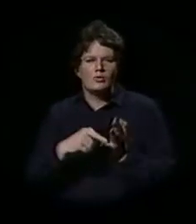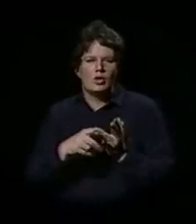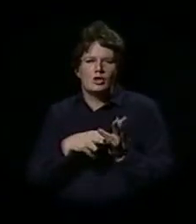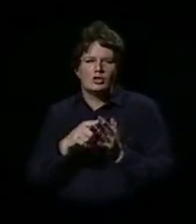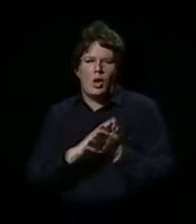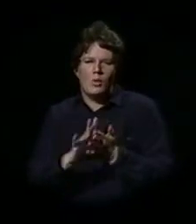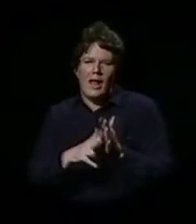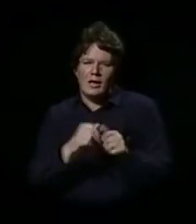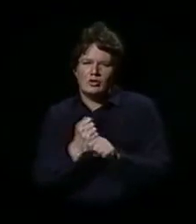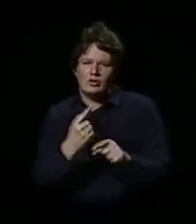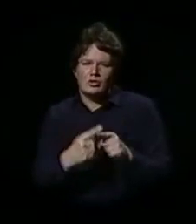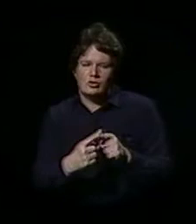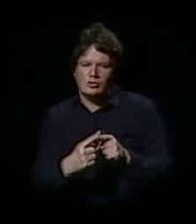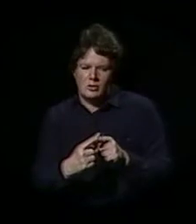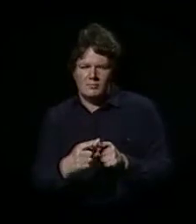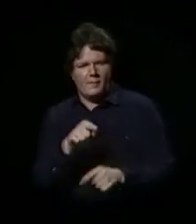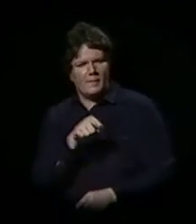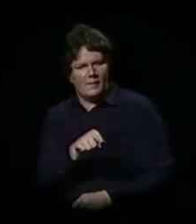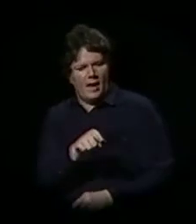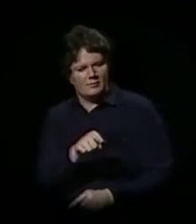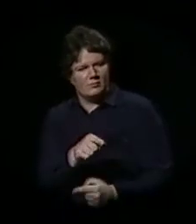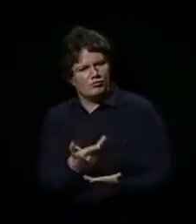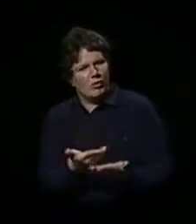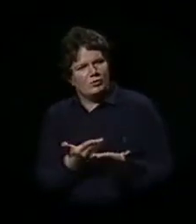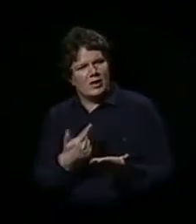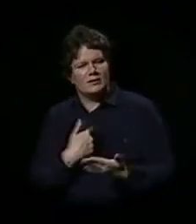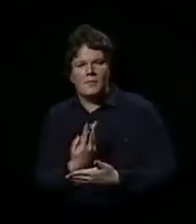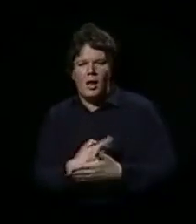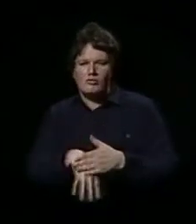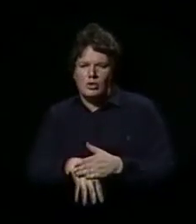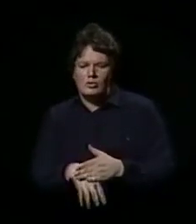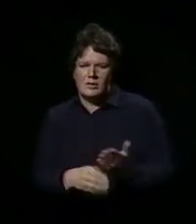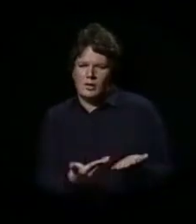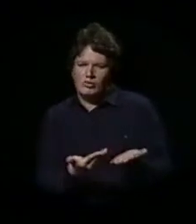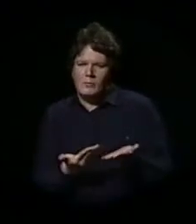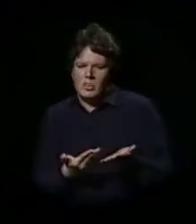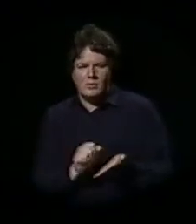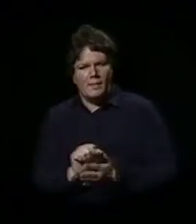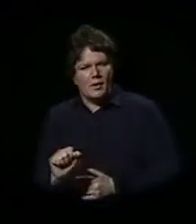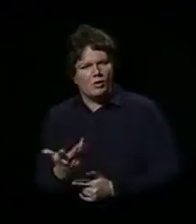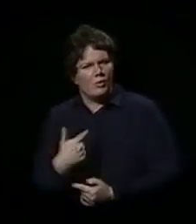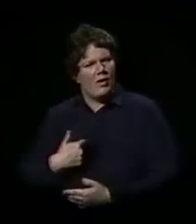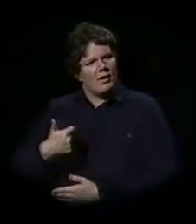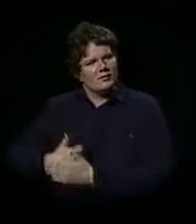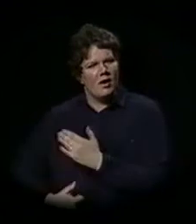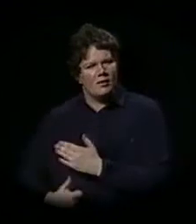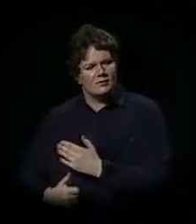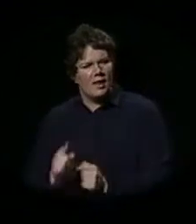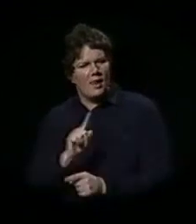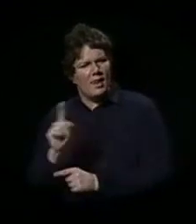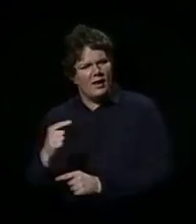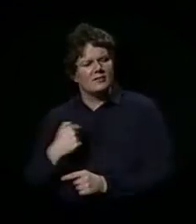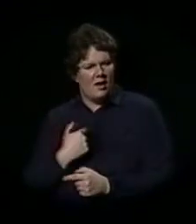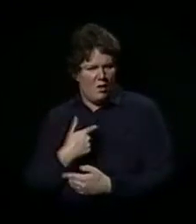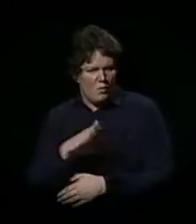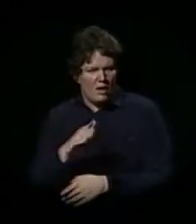Stonehenge. To me, Stonehenge represented my roots. It represented the culture from which I had sprung. Later, I made